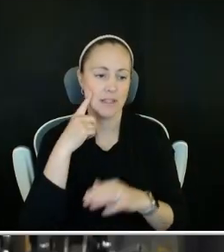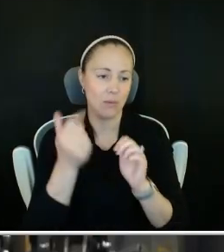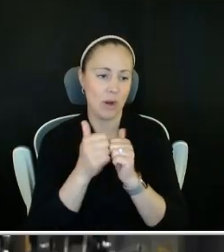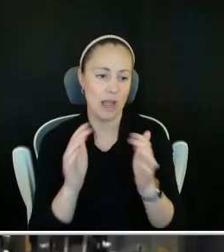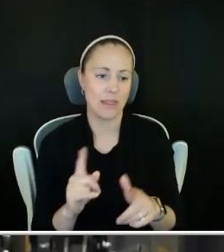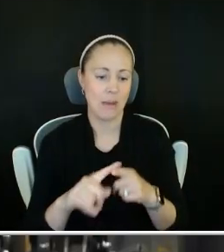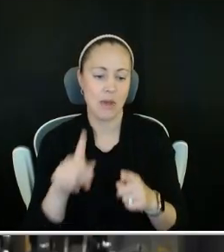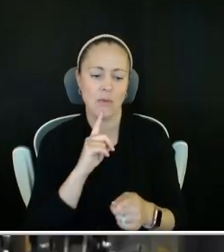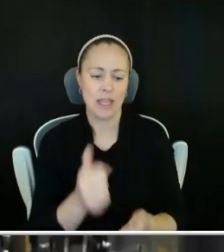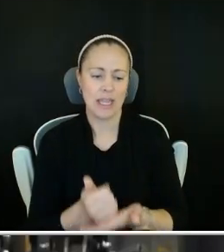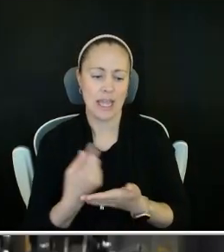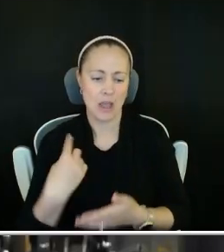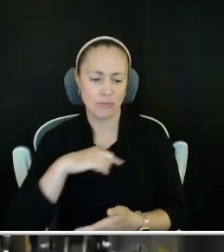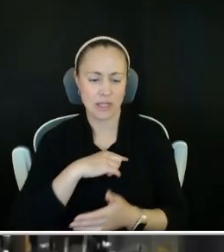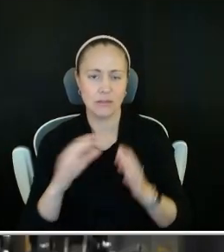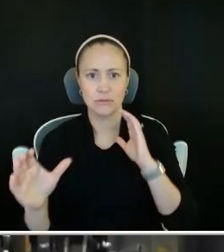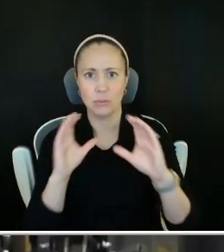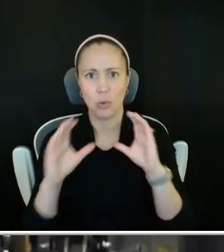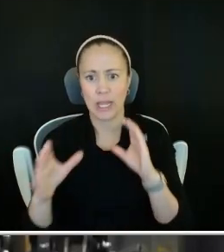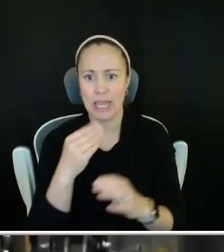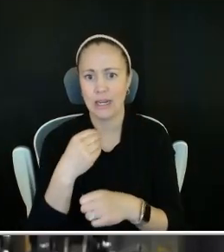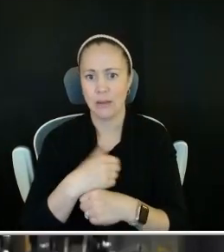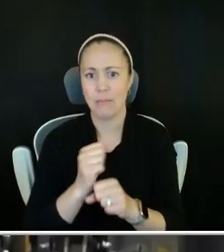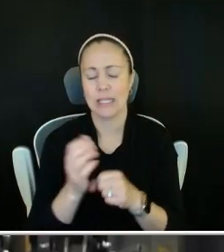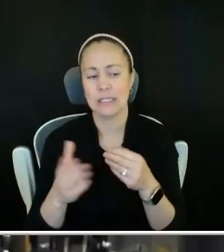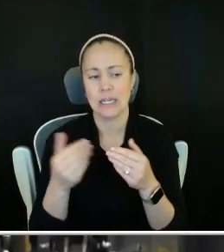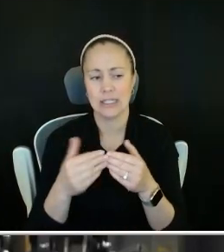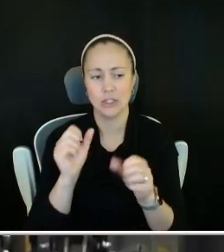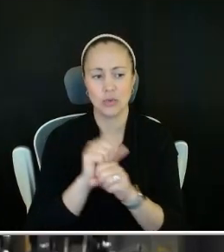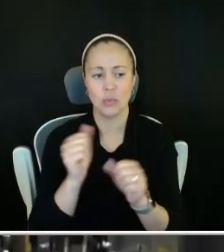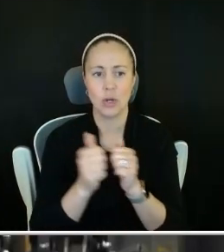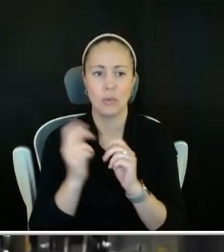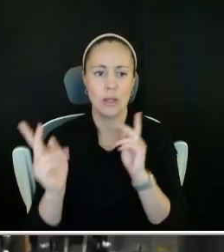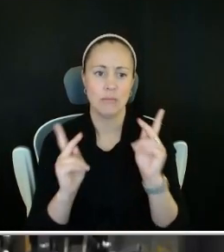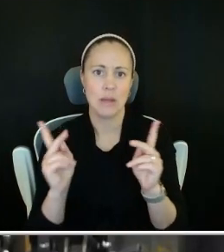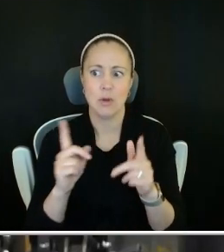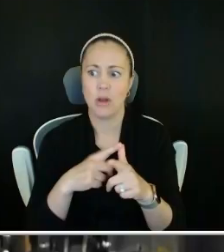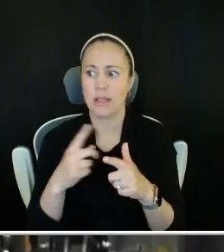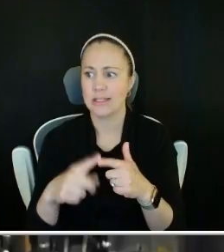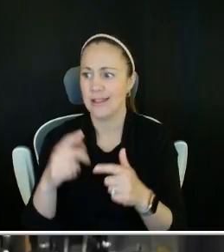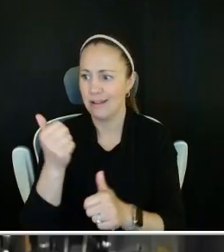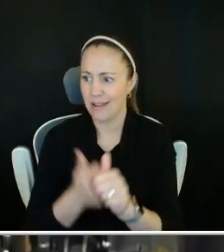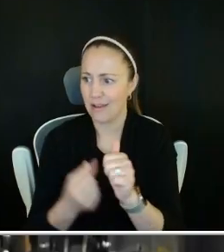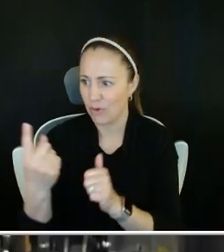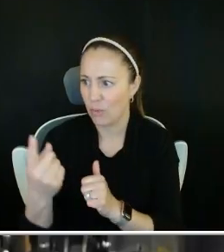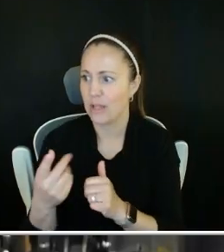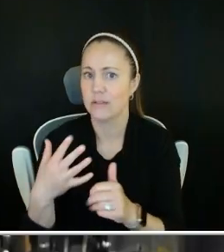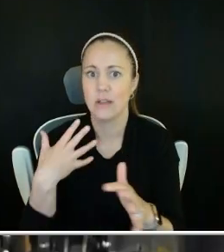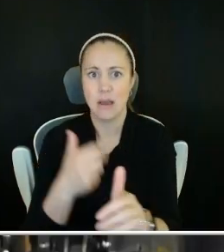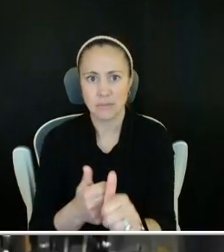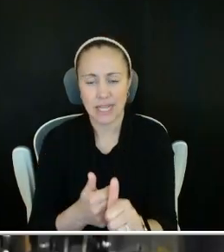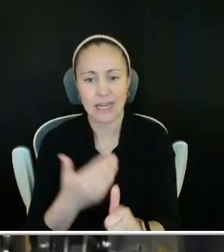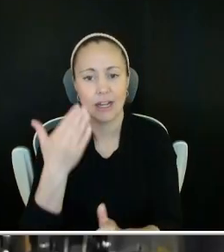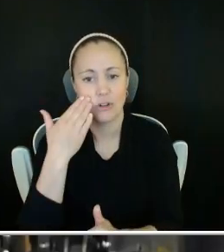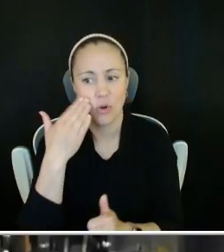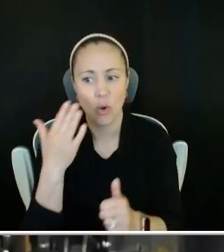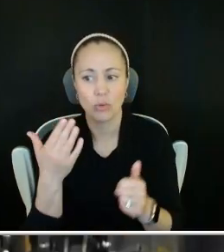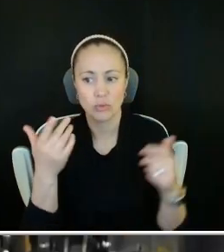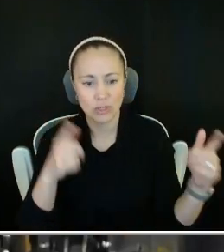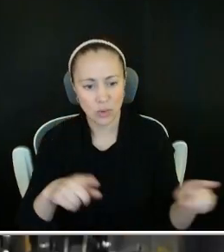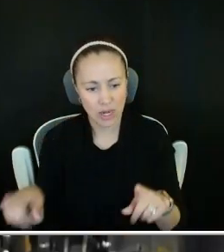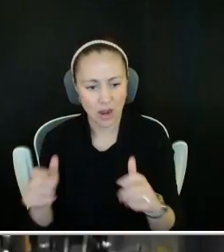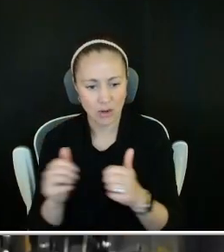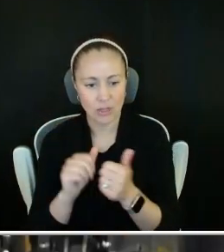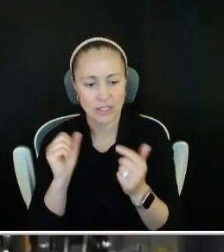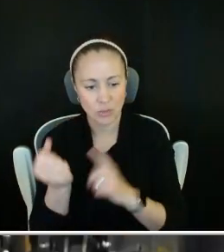communicate and makes it easy to work with people, because then everyone's updated and everyone knows the latest and everyone knows what's going on, and is the